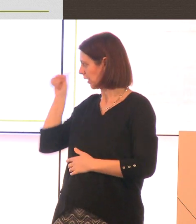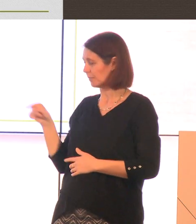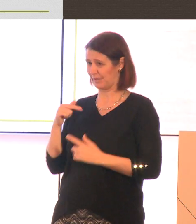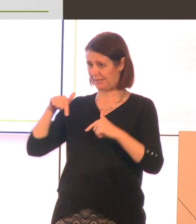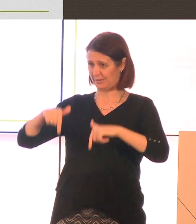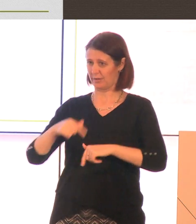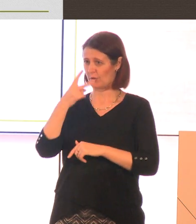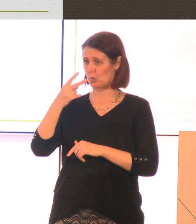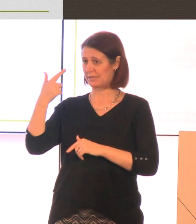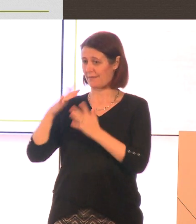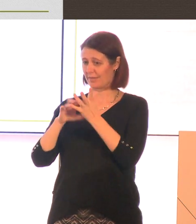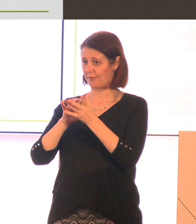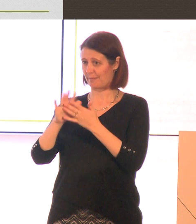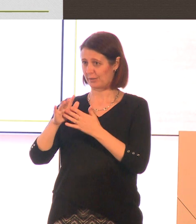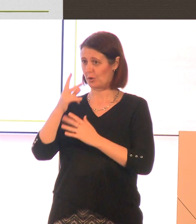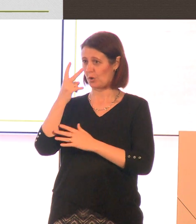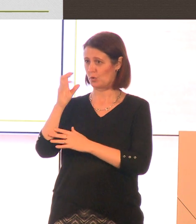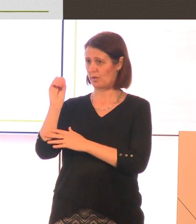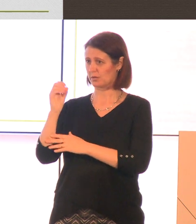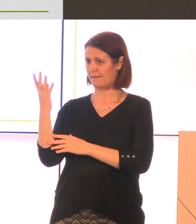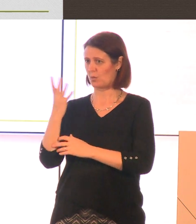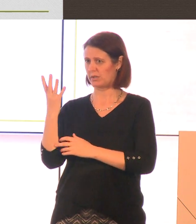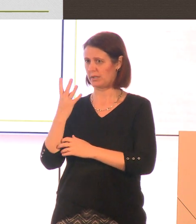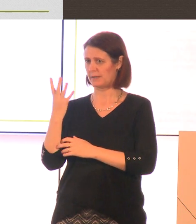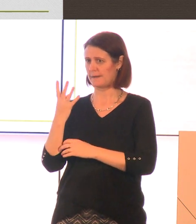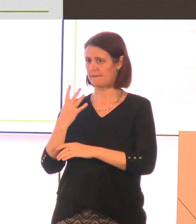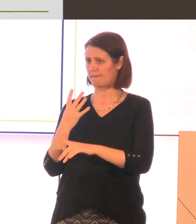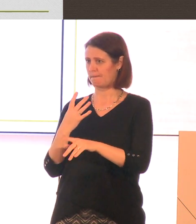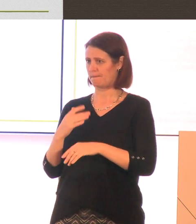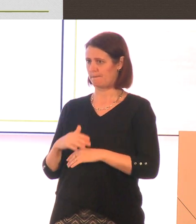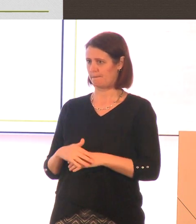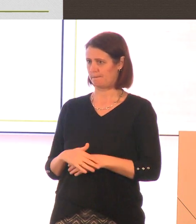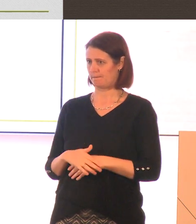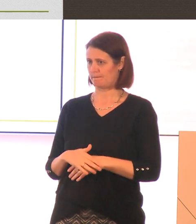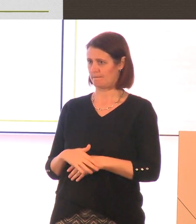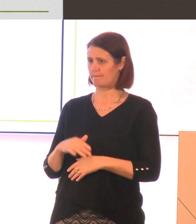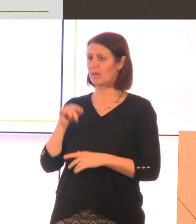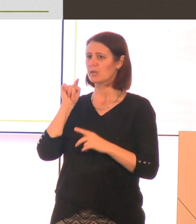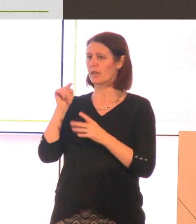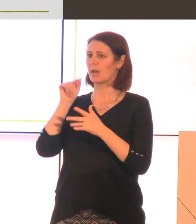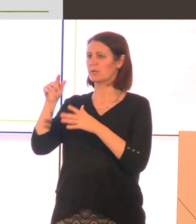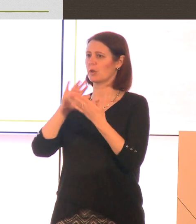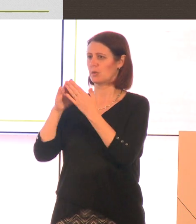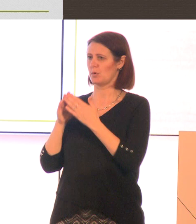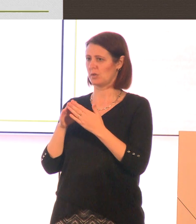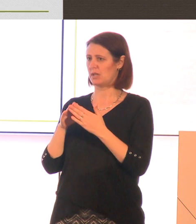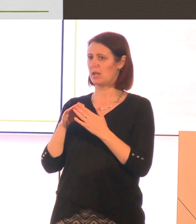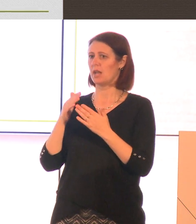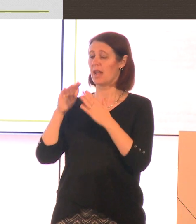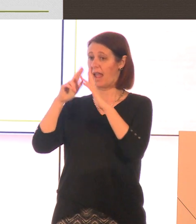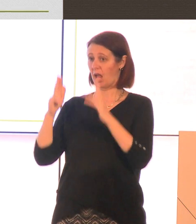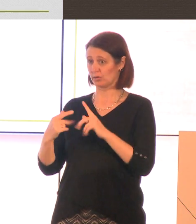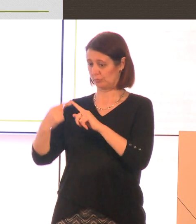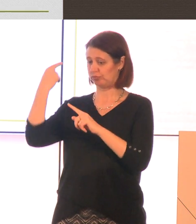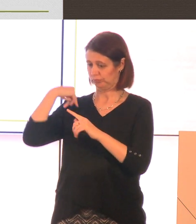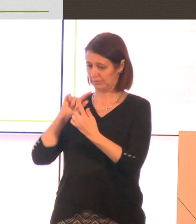on the 27th of March 2014. And that was at a Community Housing Association of Australia forum. I think it